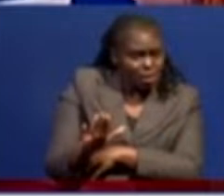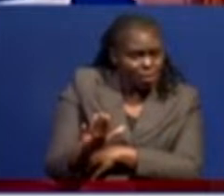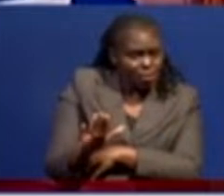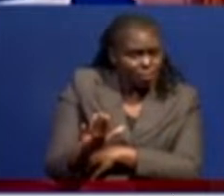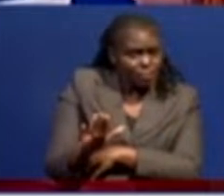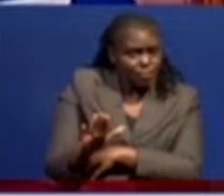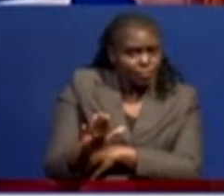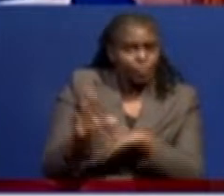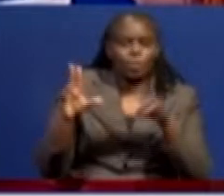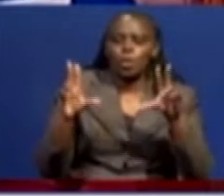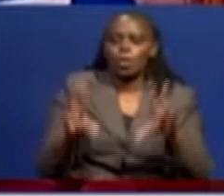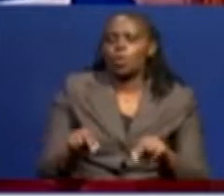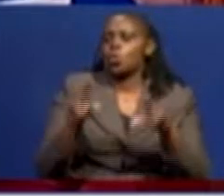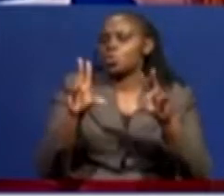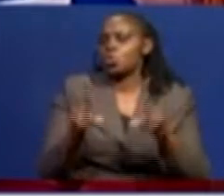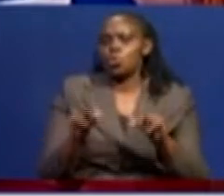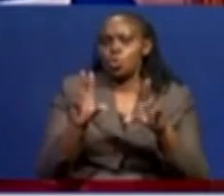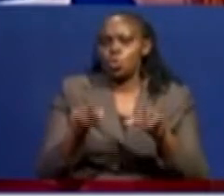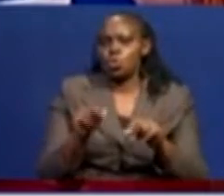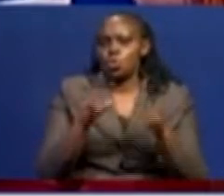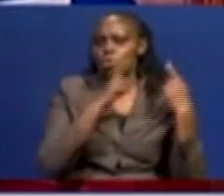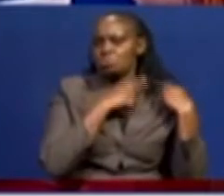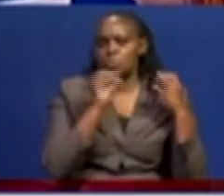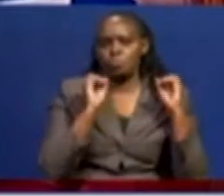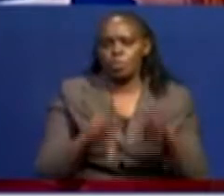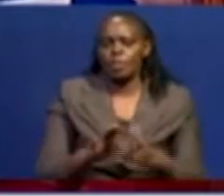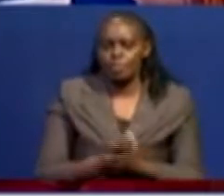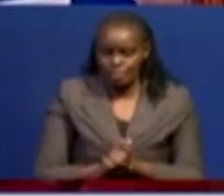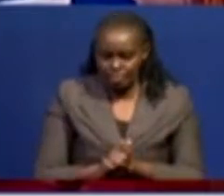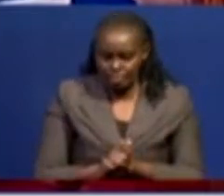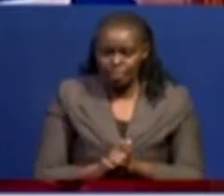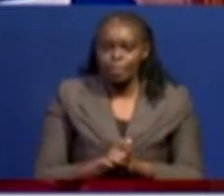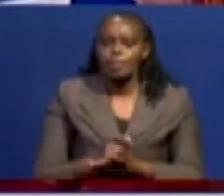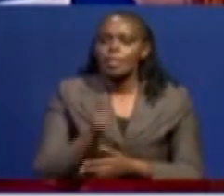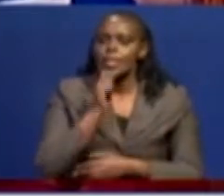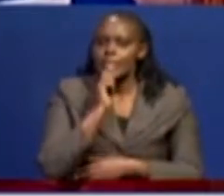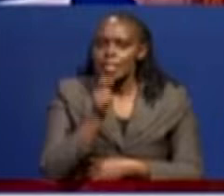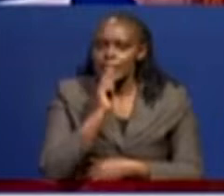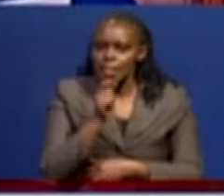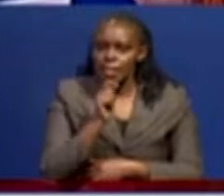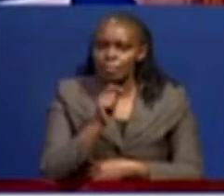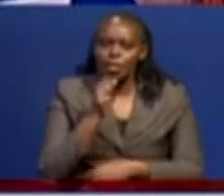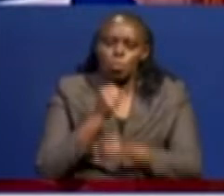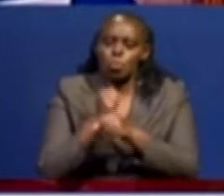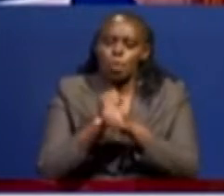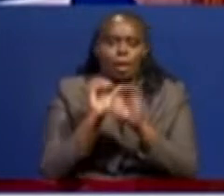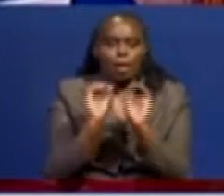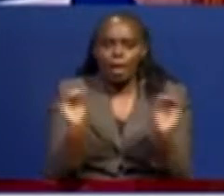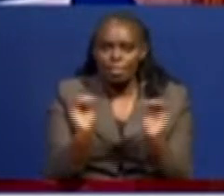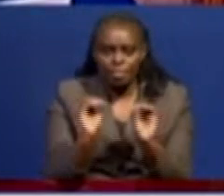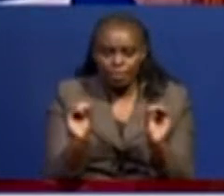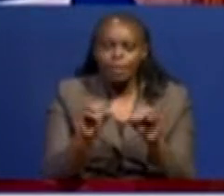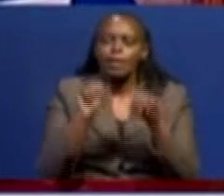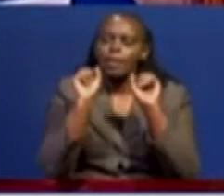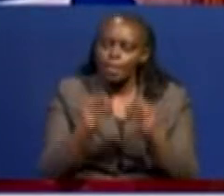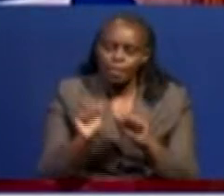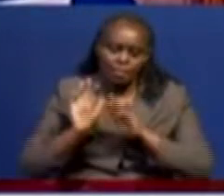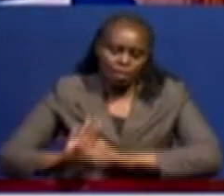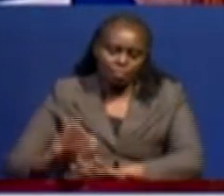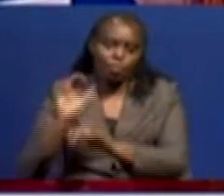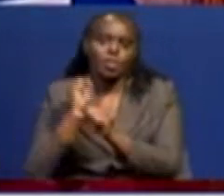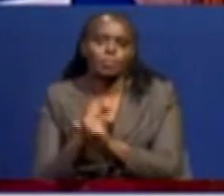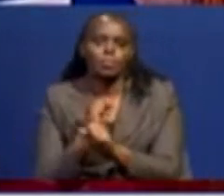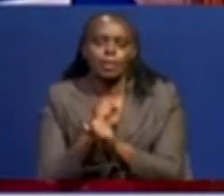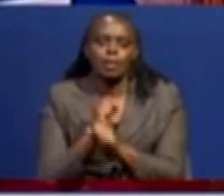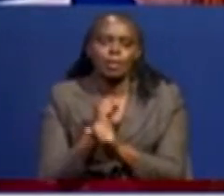that role and responsibility? No. Is it your testimony that she therefore abdicated her duties?